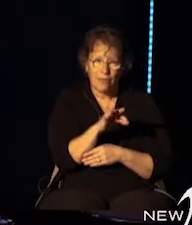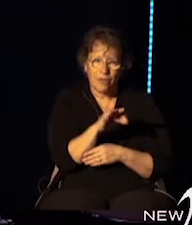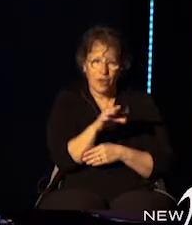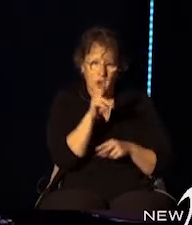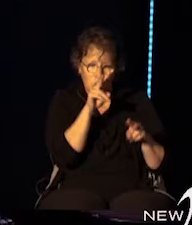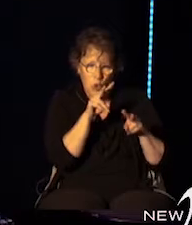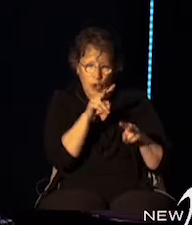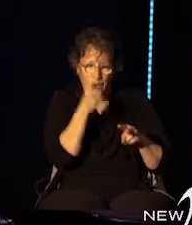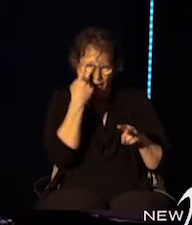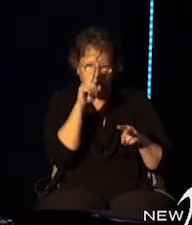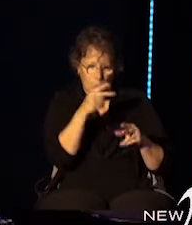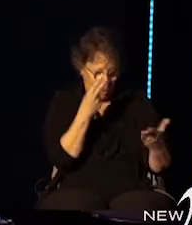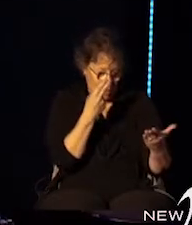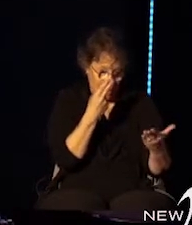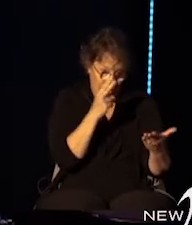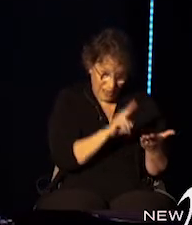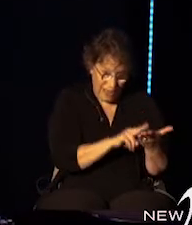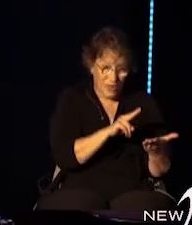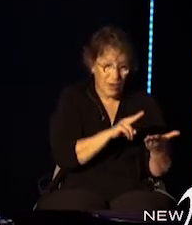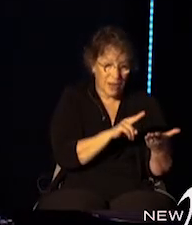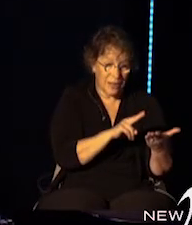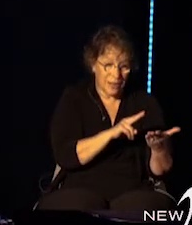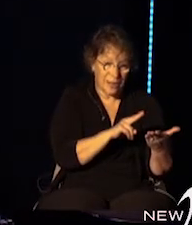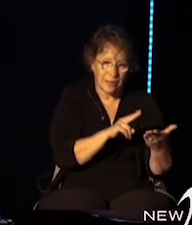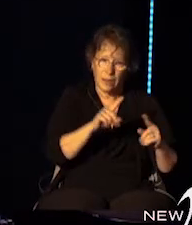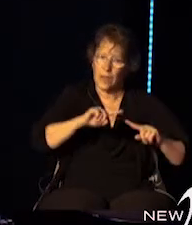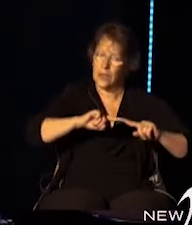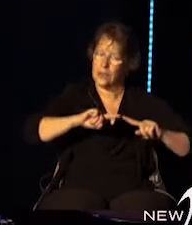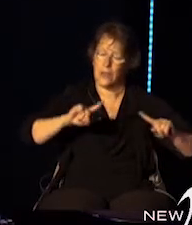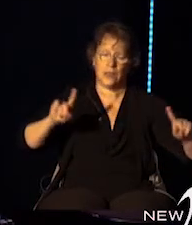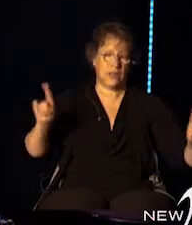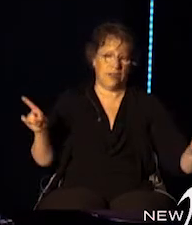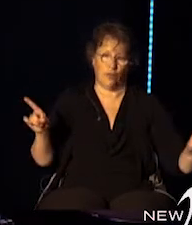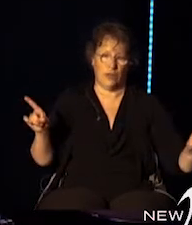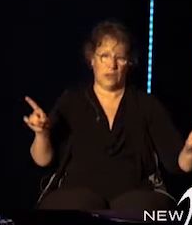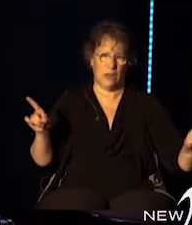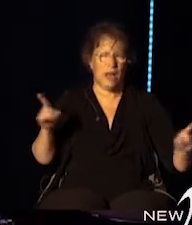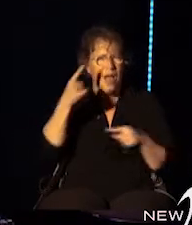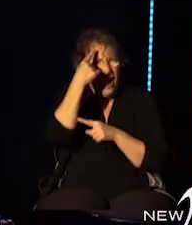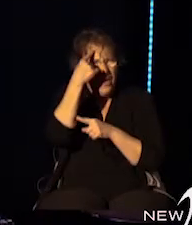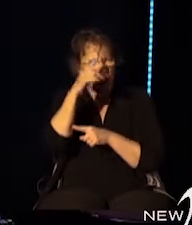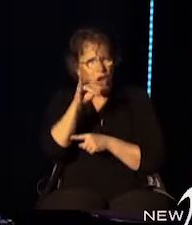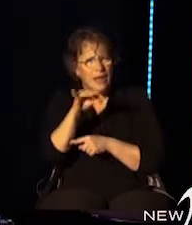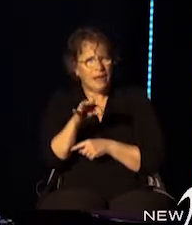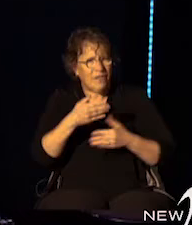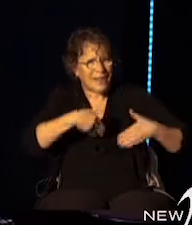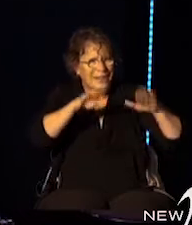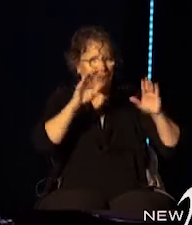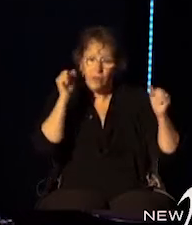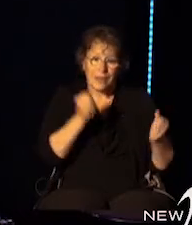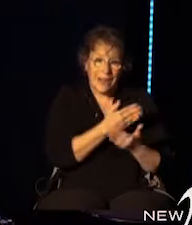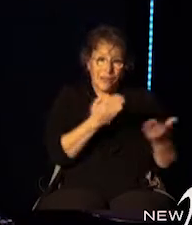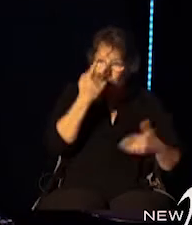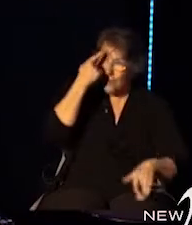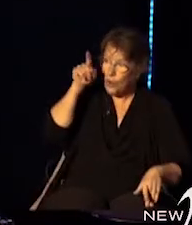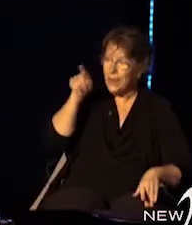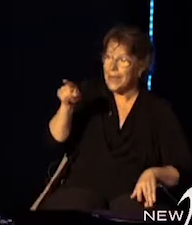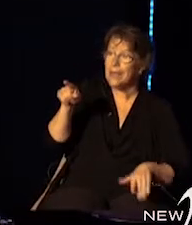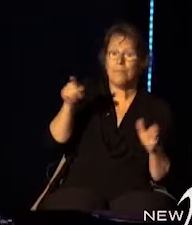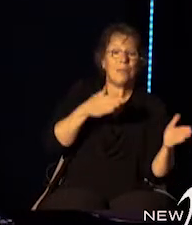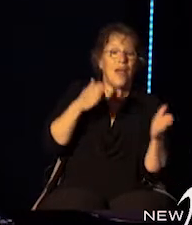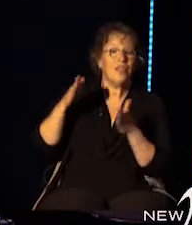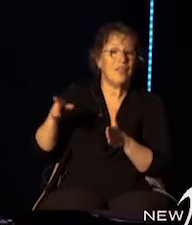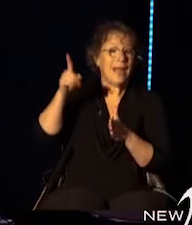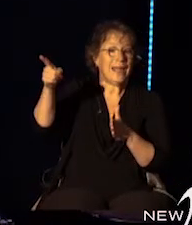and what the God of the Bible actually calls you to. I thought that if I sacrificed my everything for him, then he would take all of